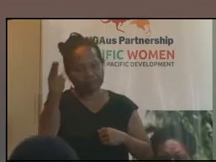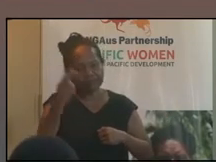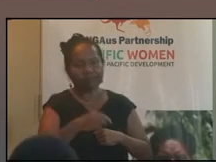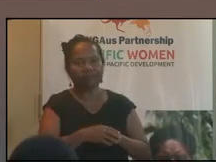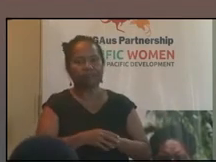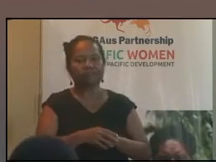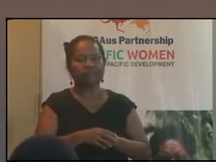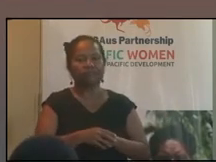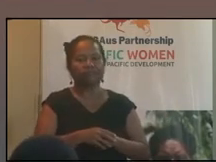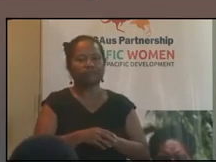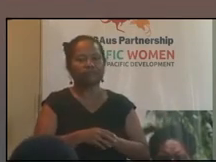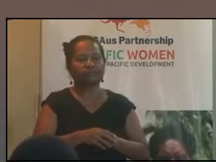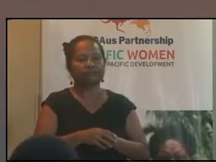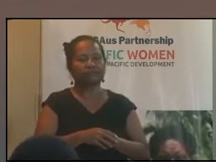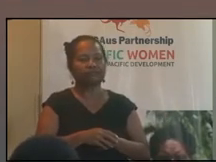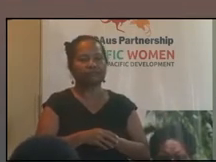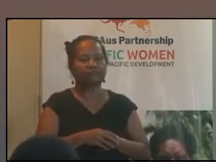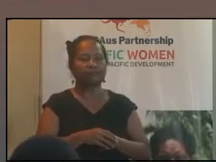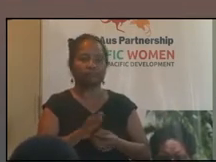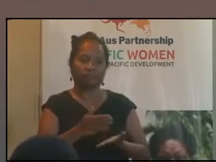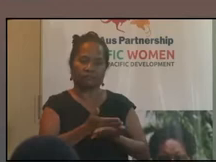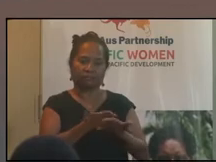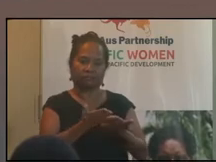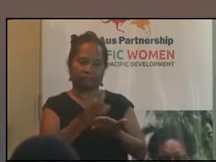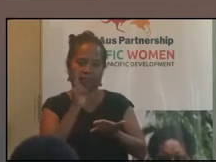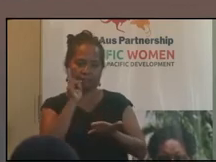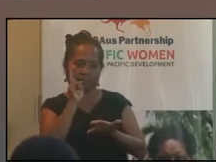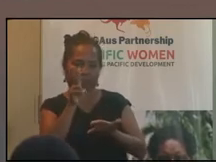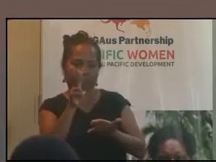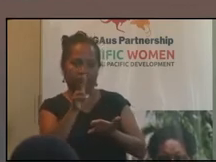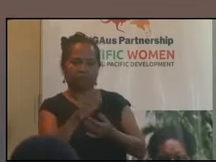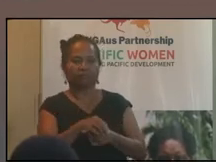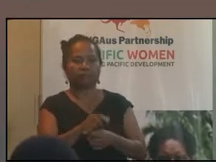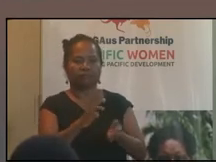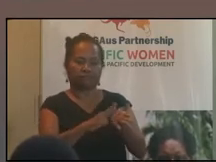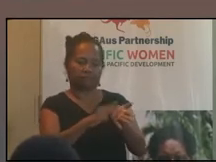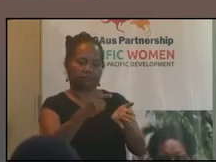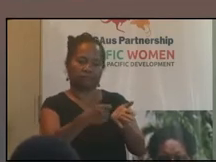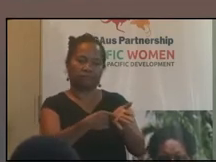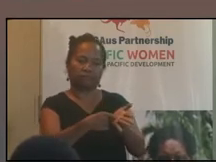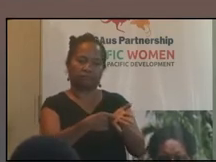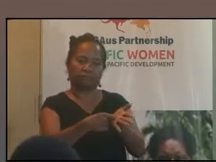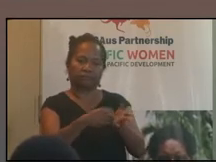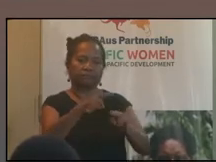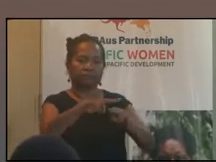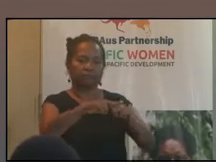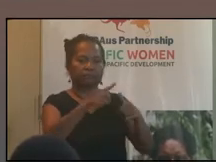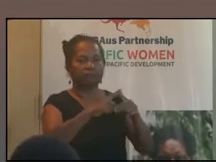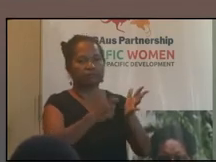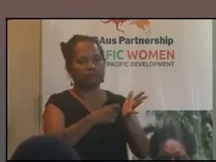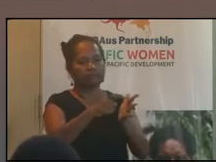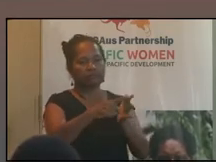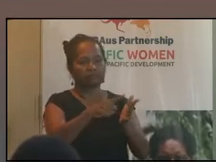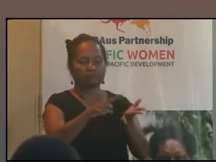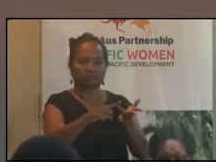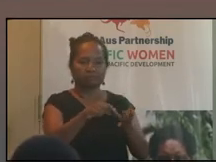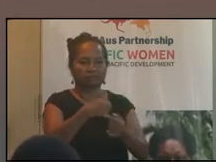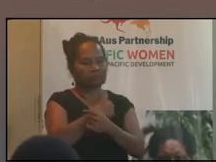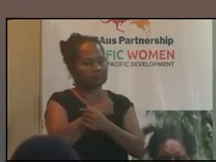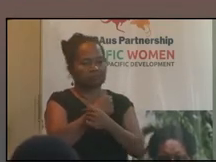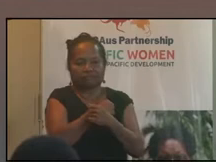so the observation by Ms. Fario is on point. We don't dispute that.